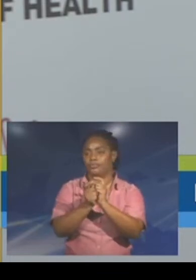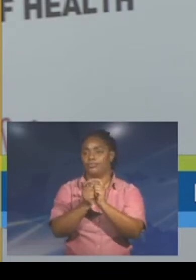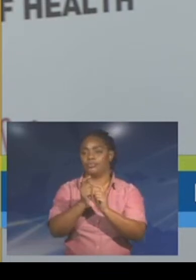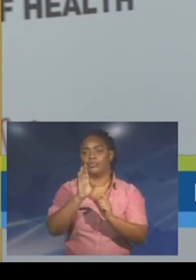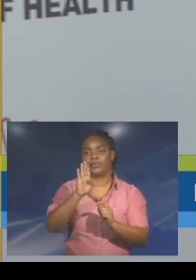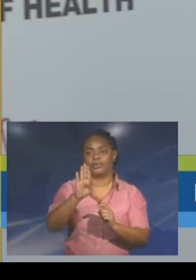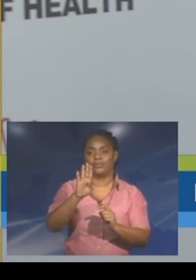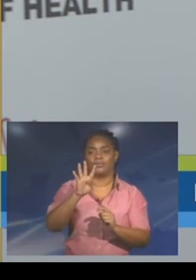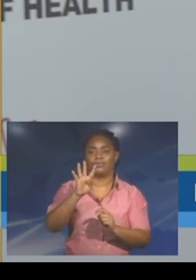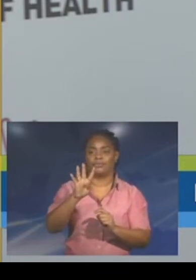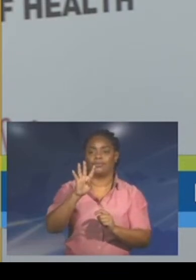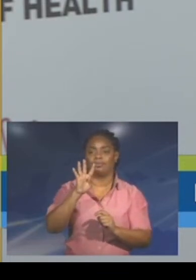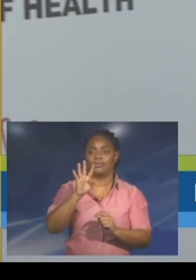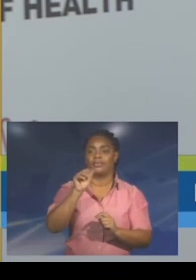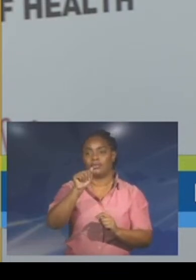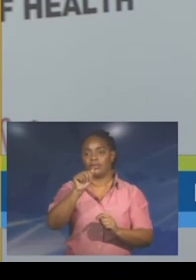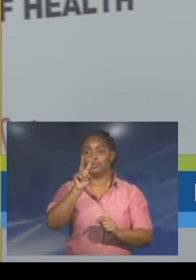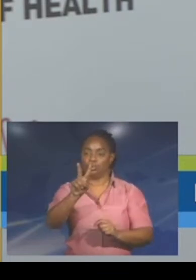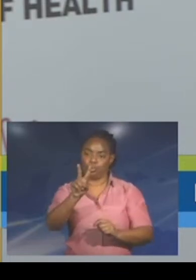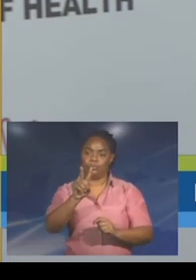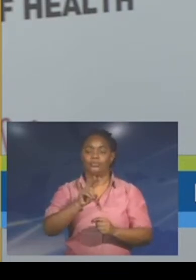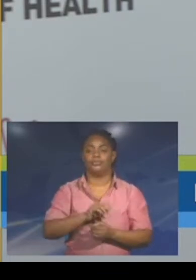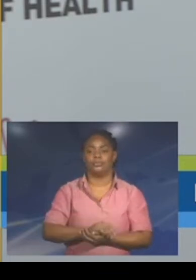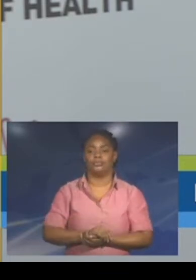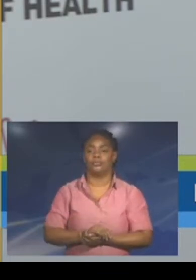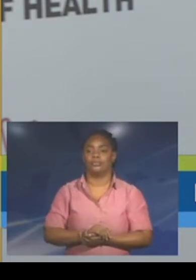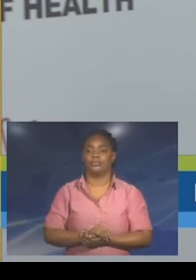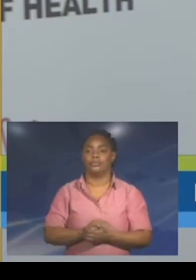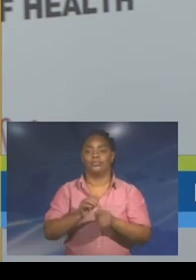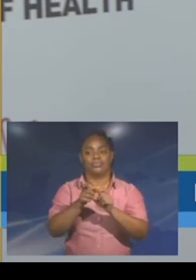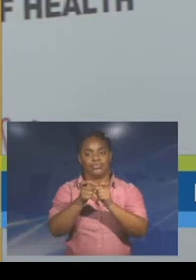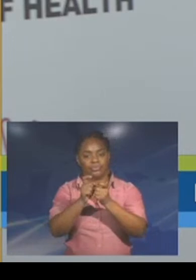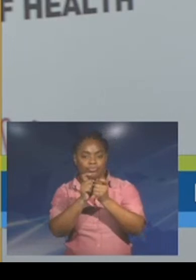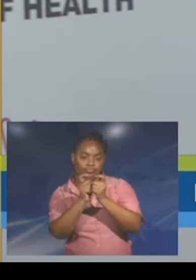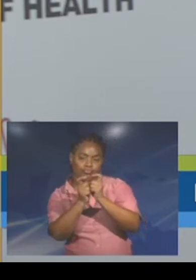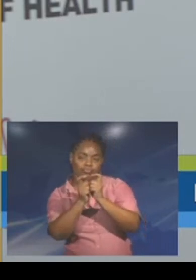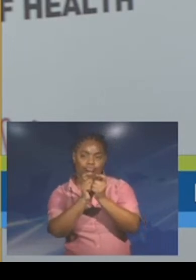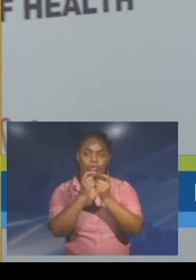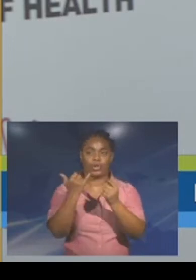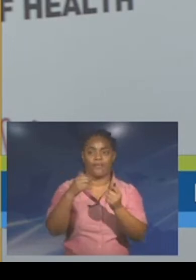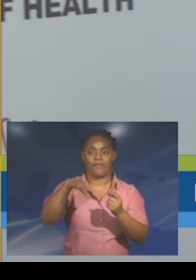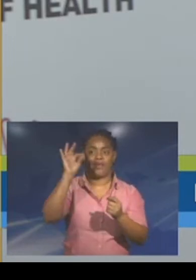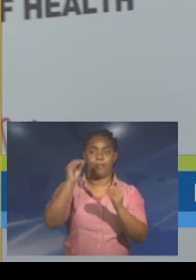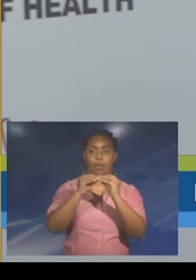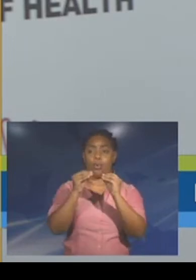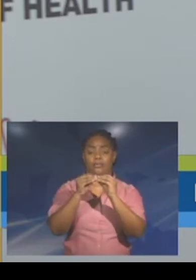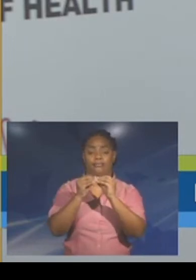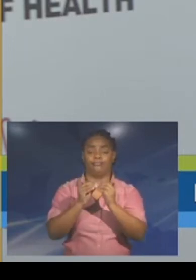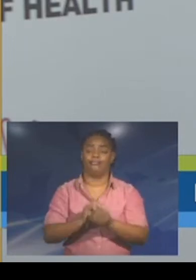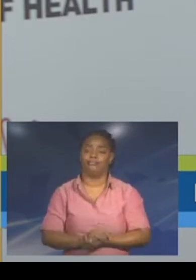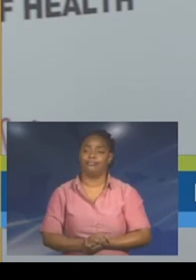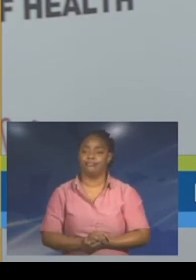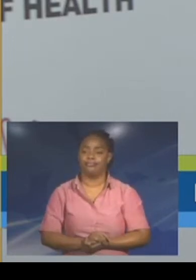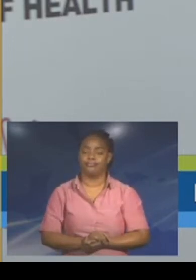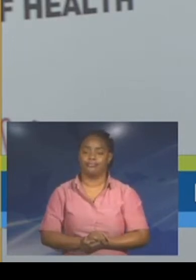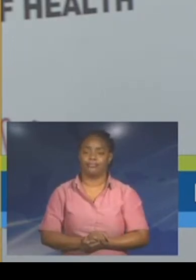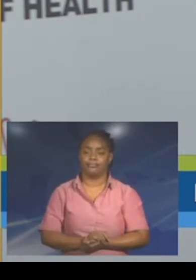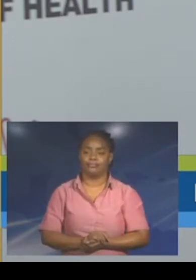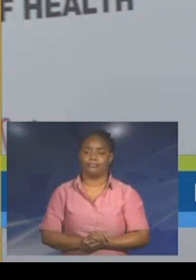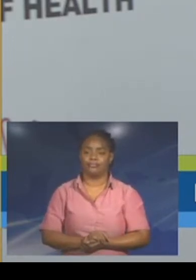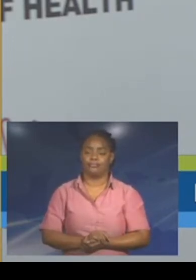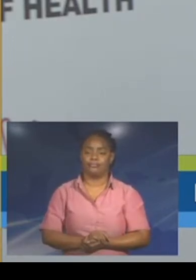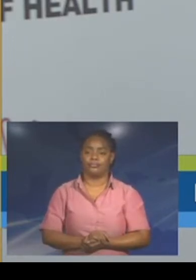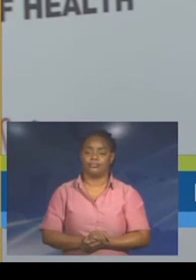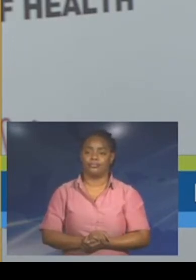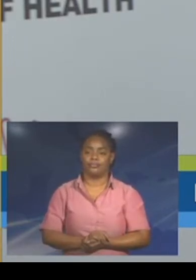have, of course, discovered one of the BA4. If we have discovered it in that small sample, it suggests that it would have been in circulation for a couple of weeks